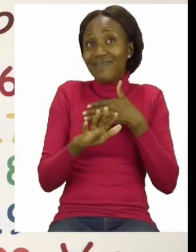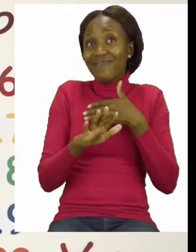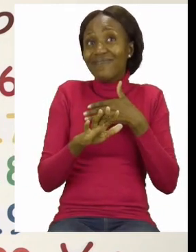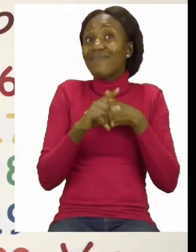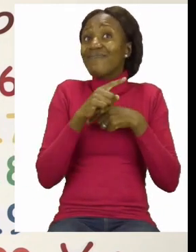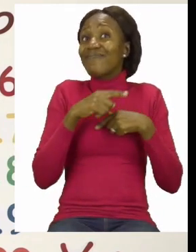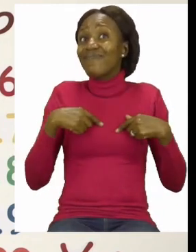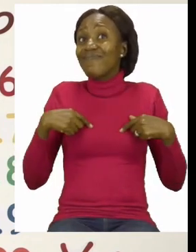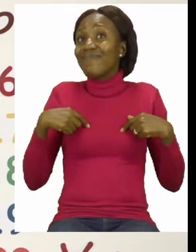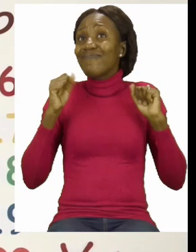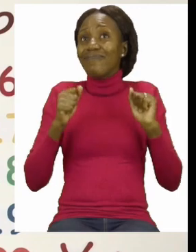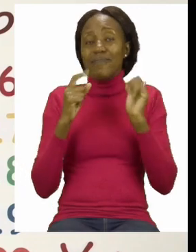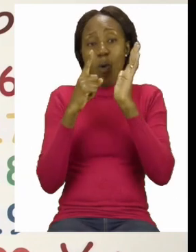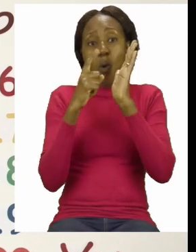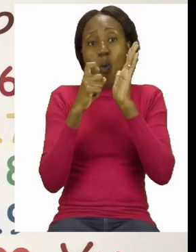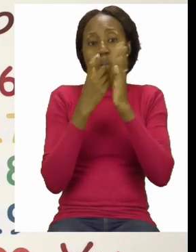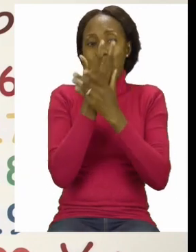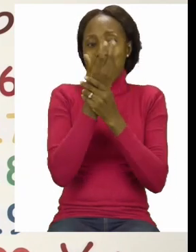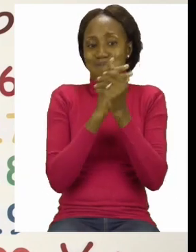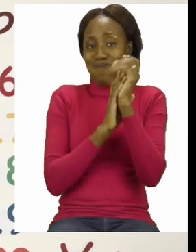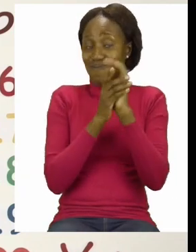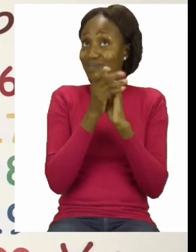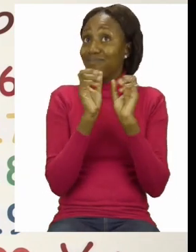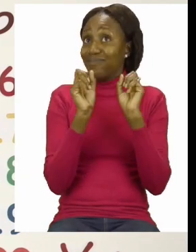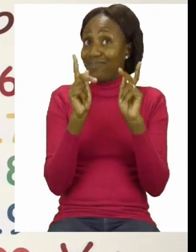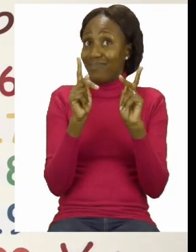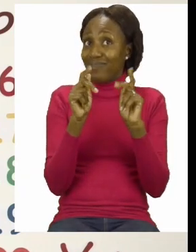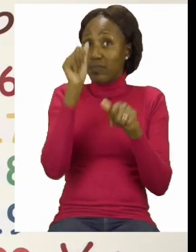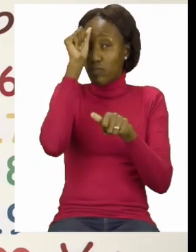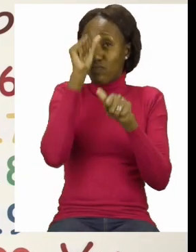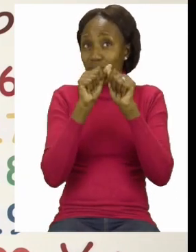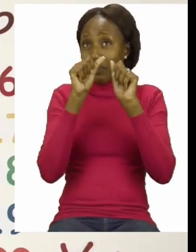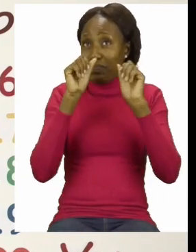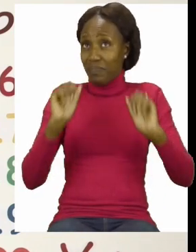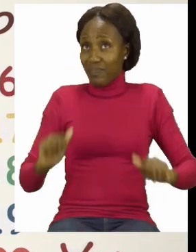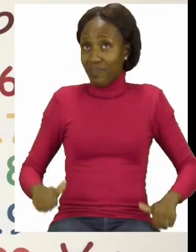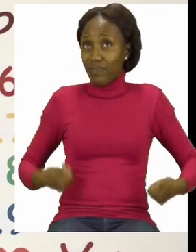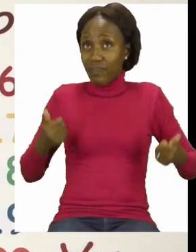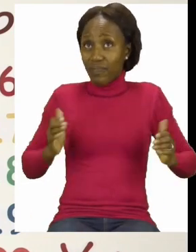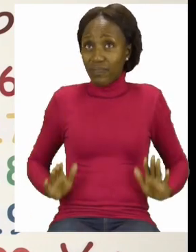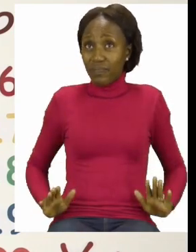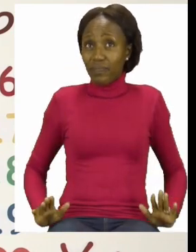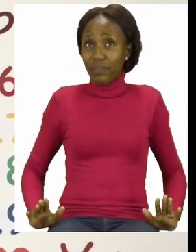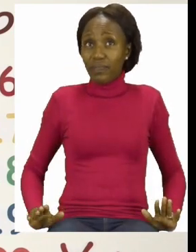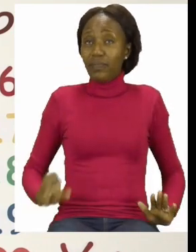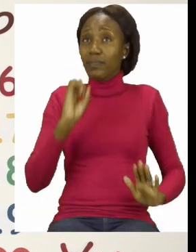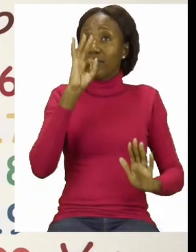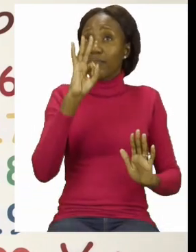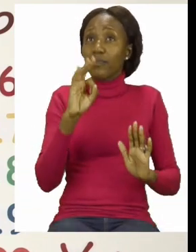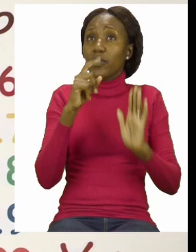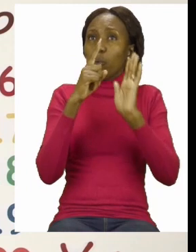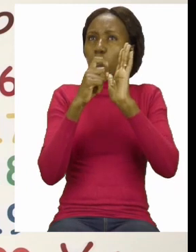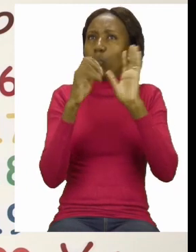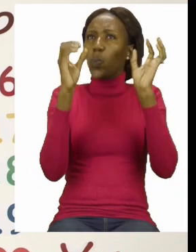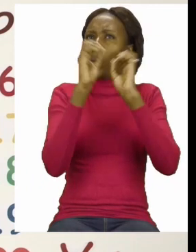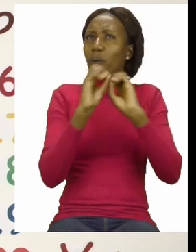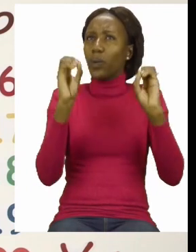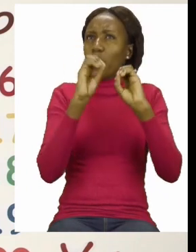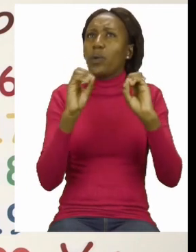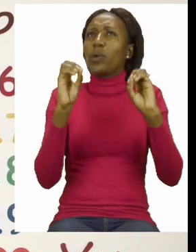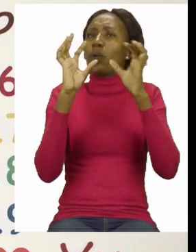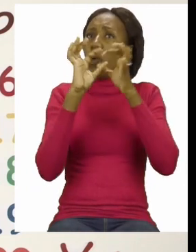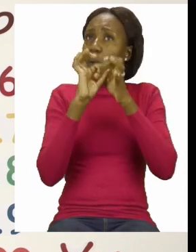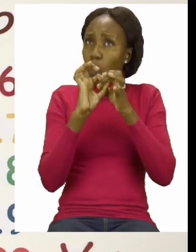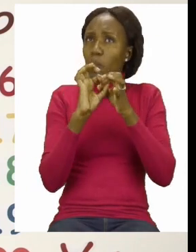to sanitize. Remember, boys and girls, if you do not have sanitizer at home, that's